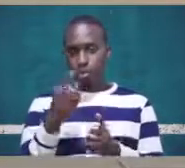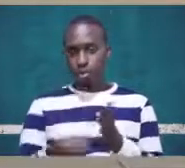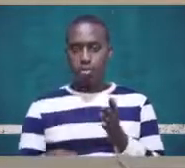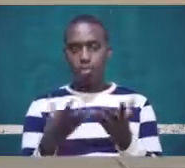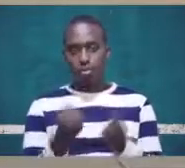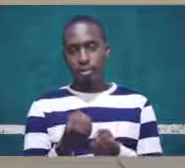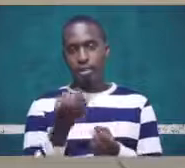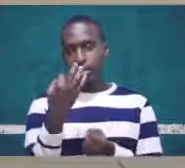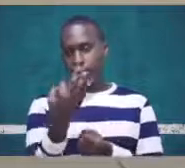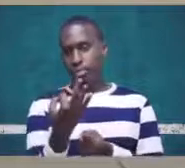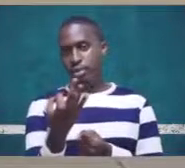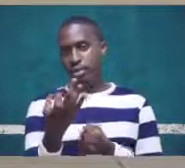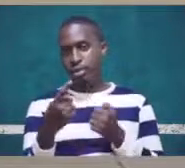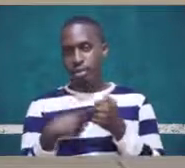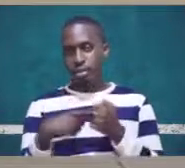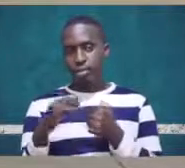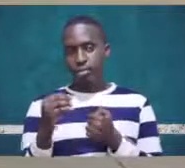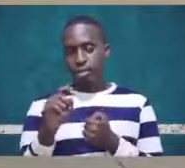take this one,